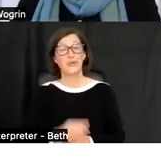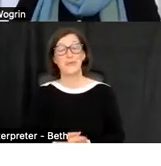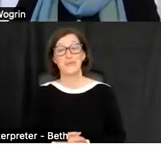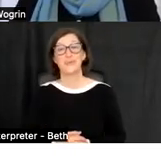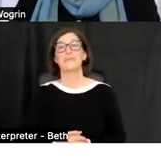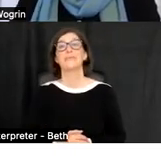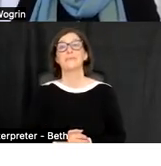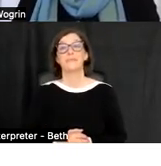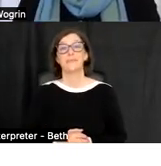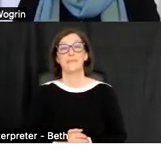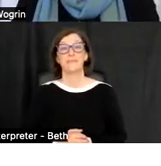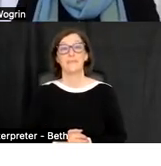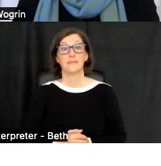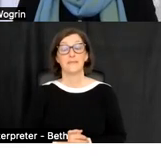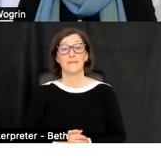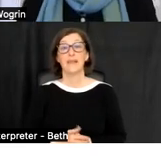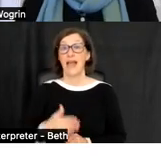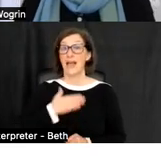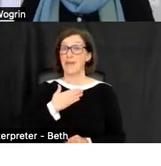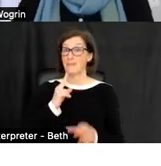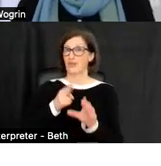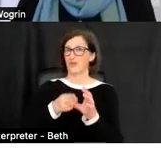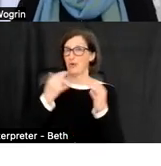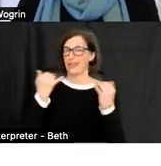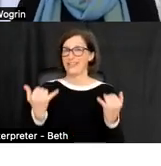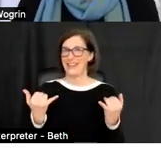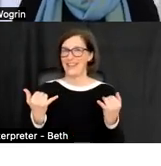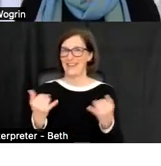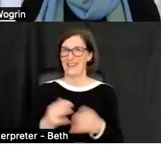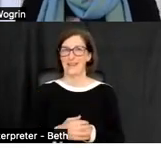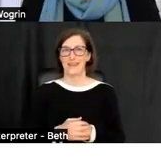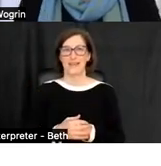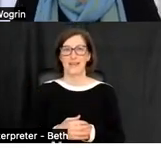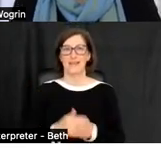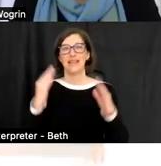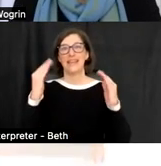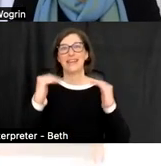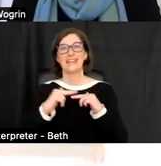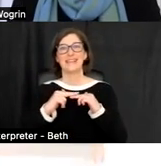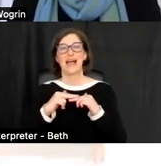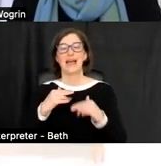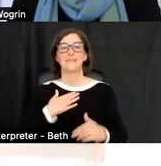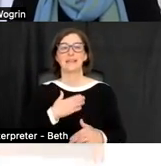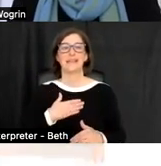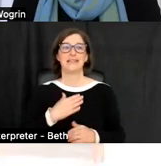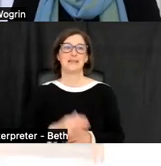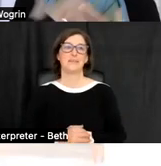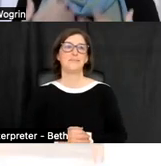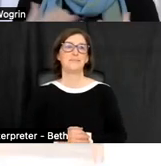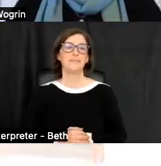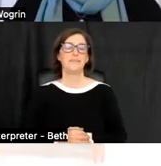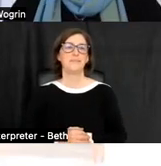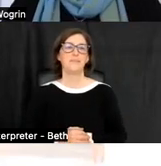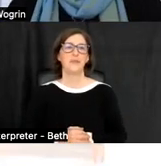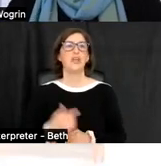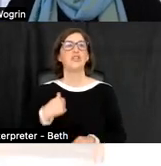I'm happy to join you today. And so if we can have the next slide, please. So I work